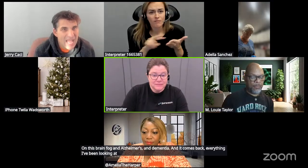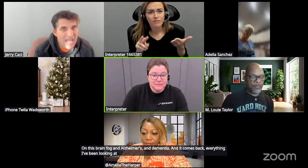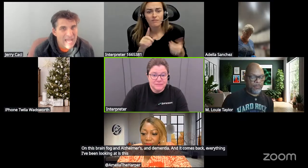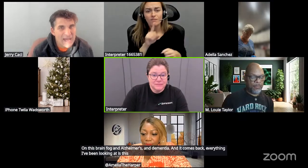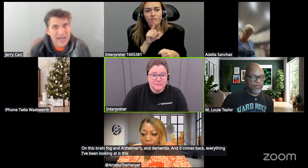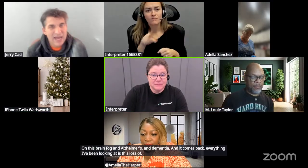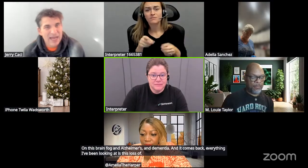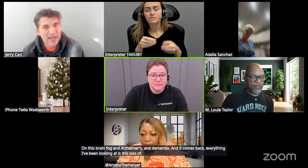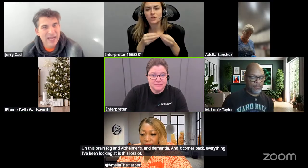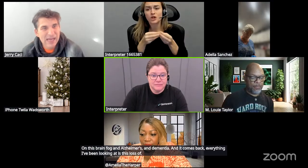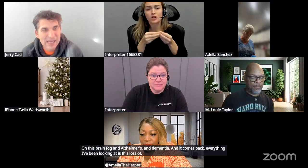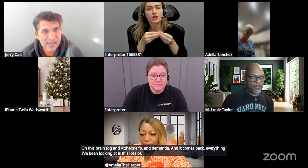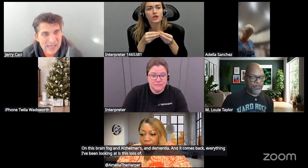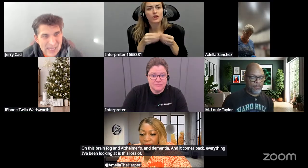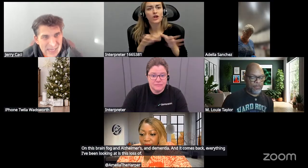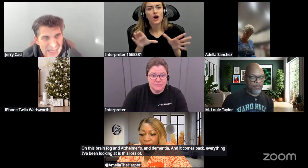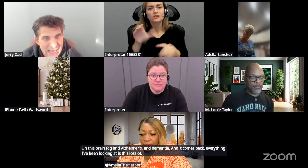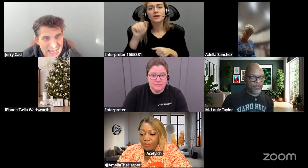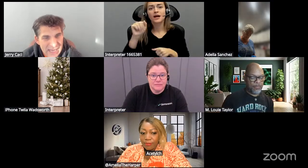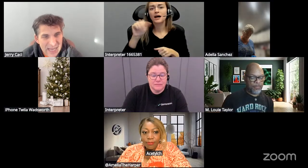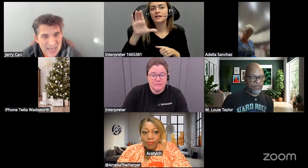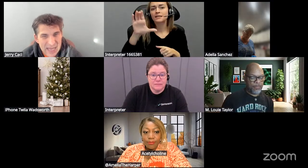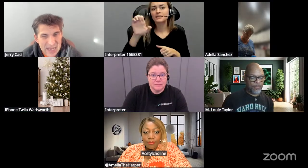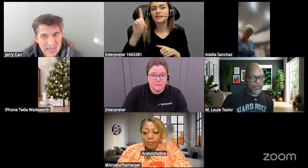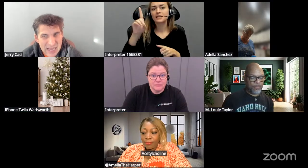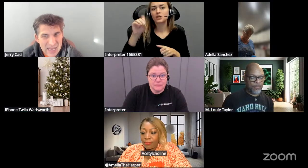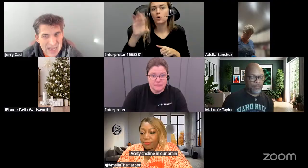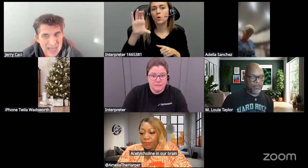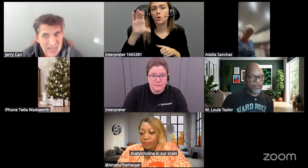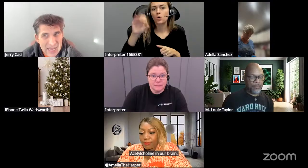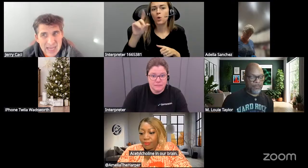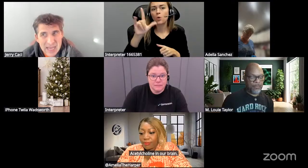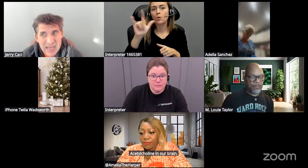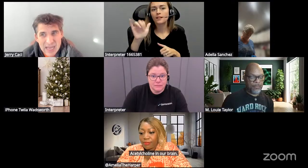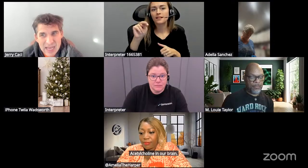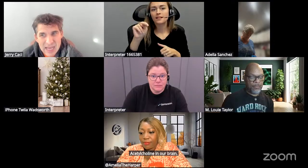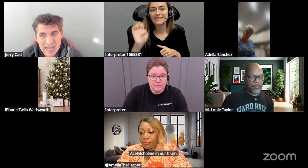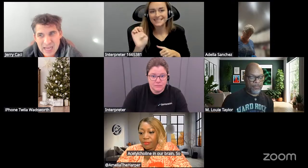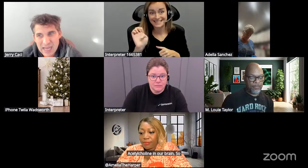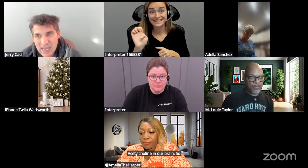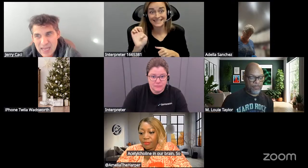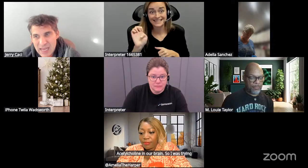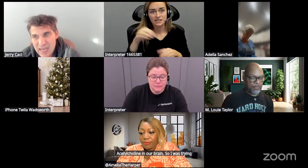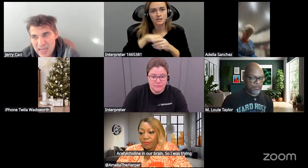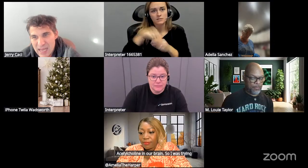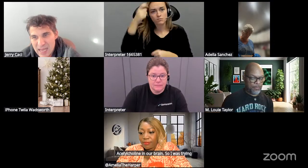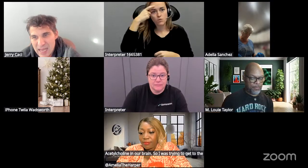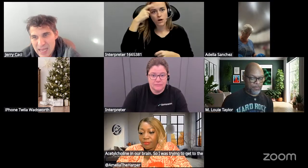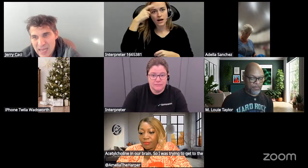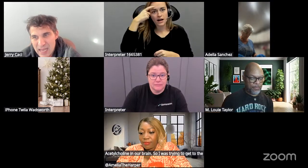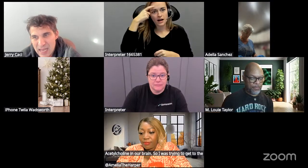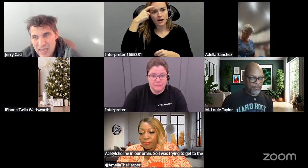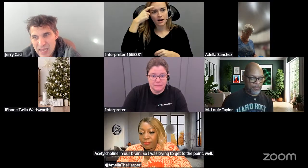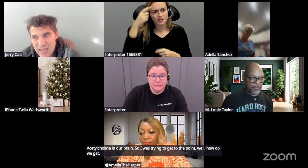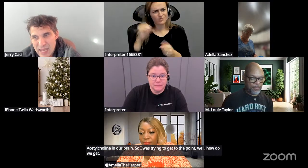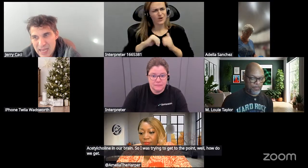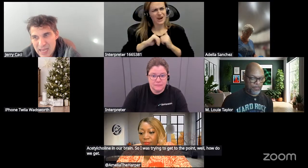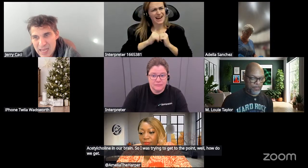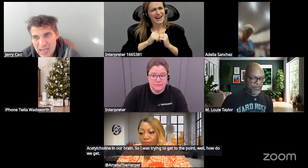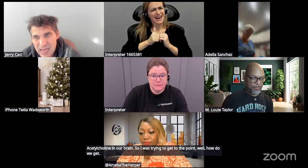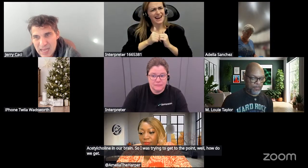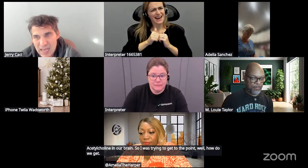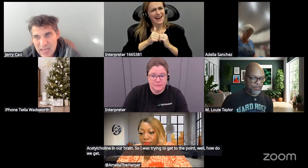of acetylcholine in our brain. So I was trying to get to the point, well, how do we get the